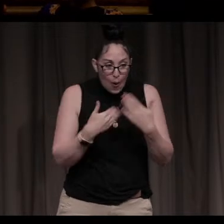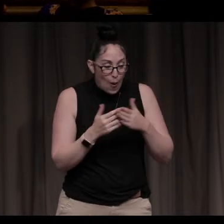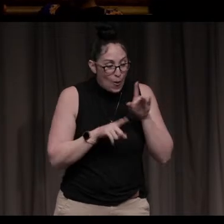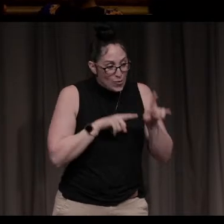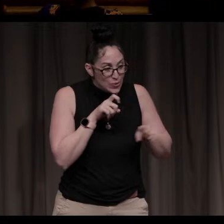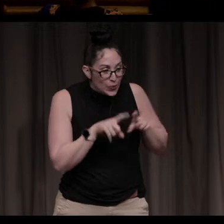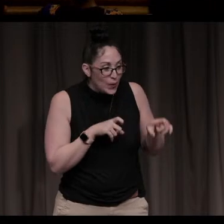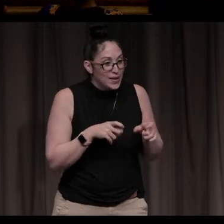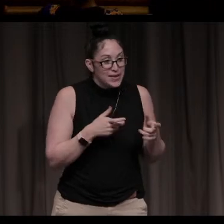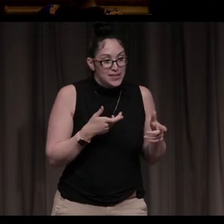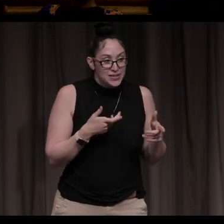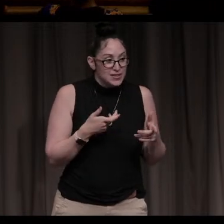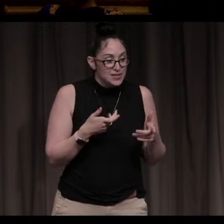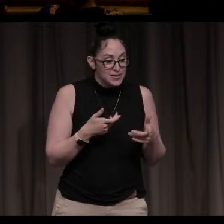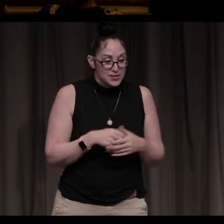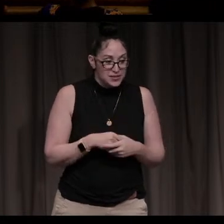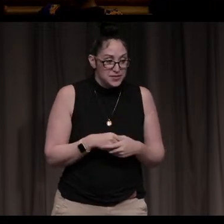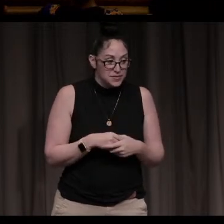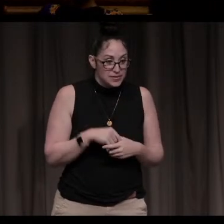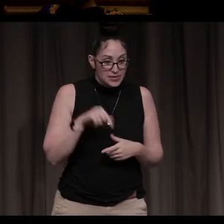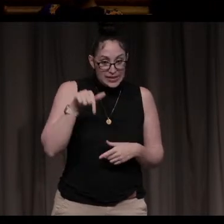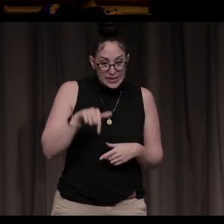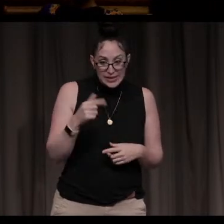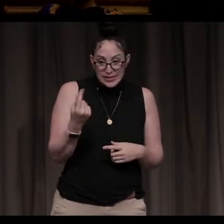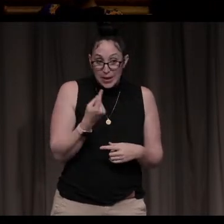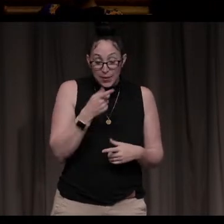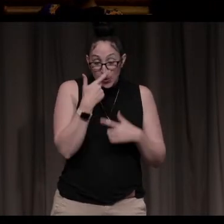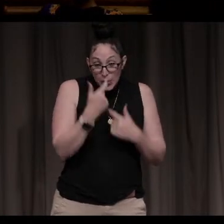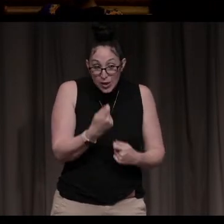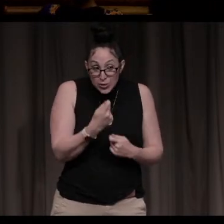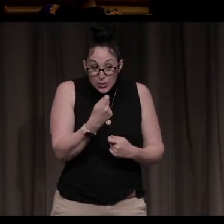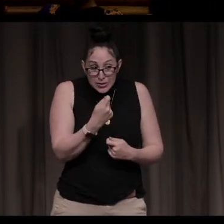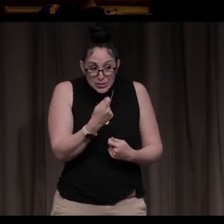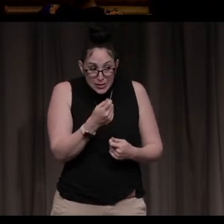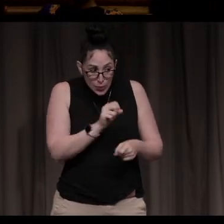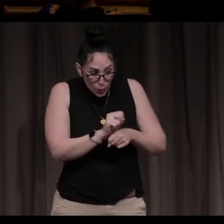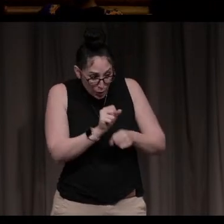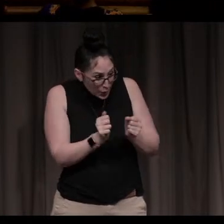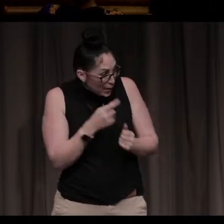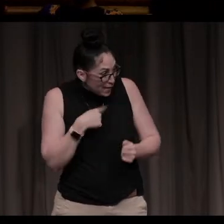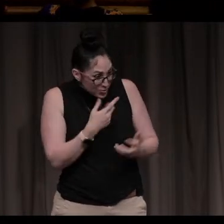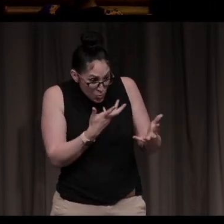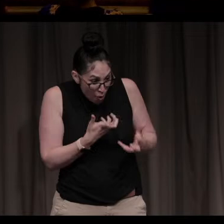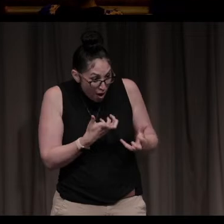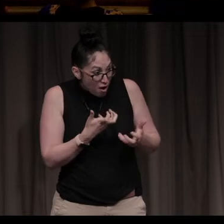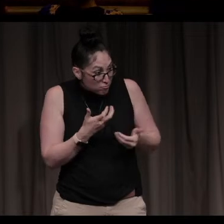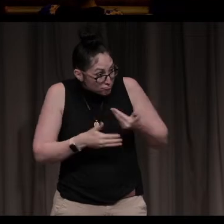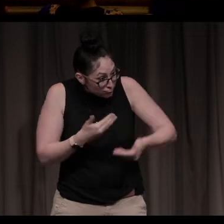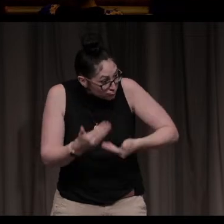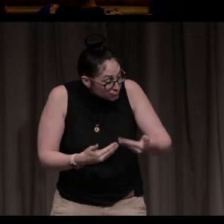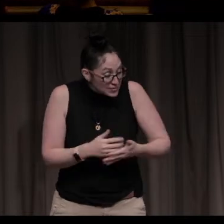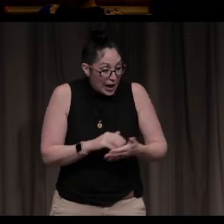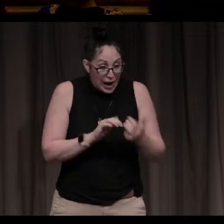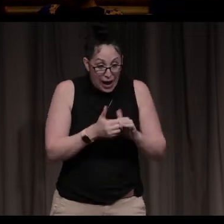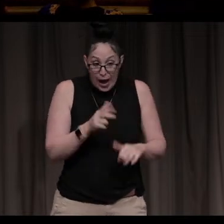asking here, right? Is this something that you're interested in working with us? How do we how do we do this